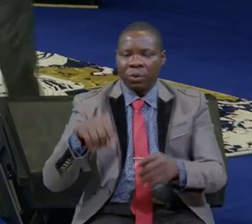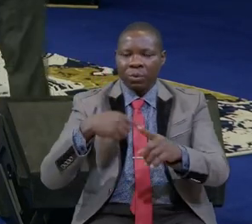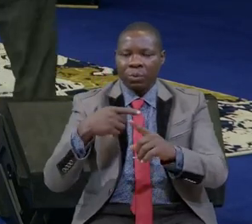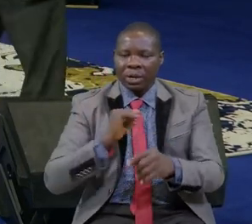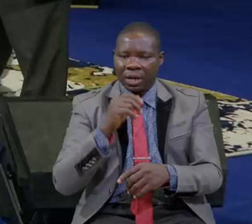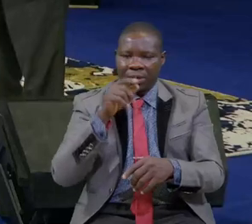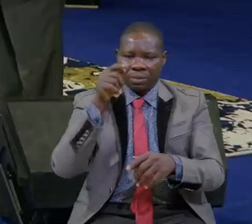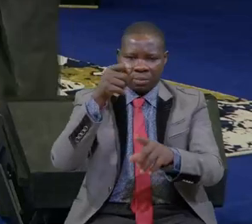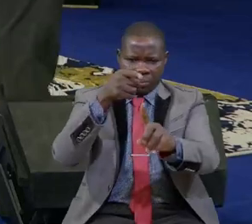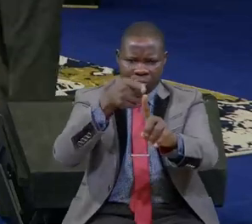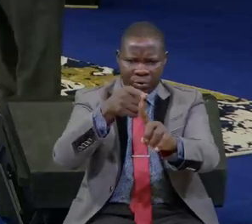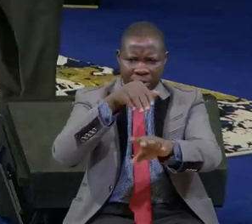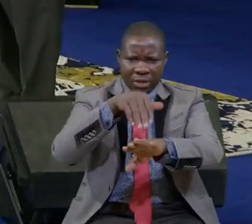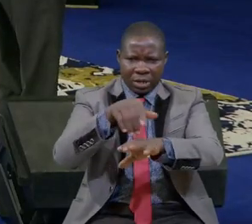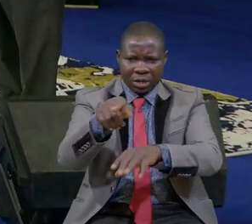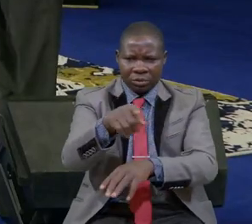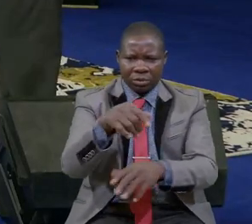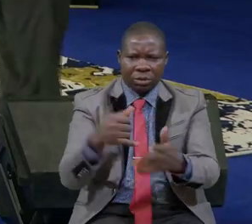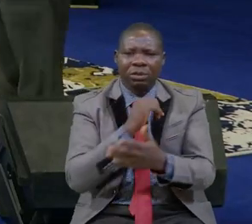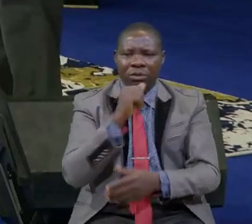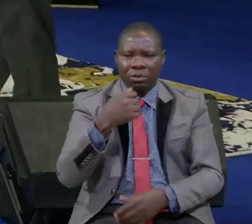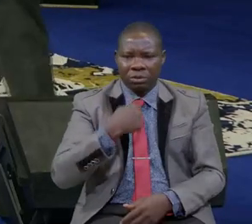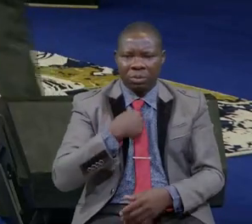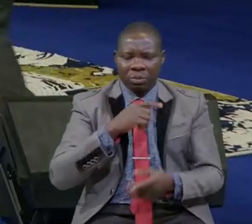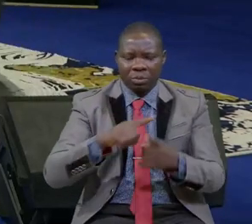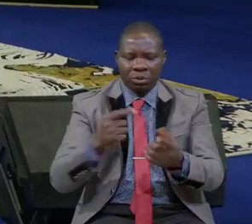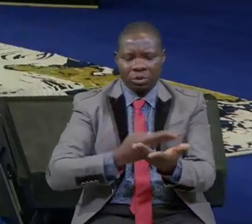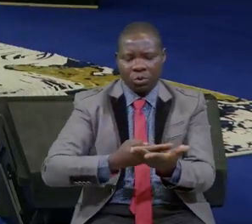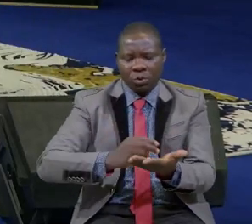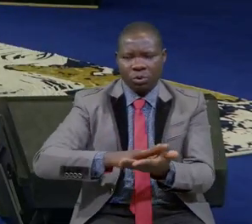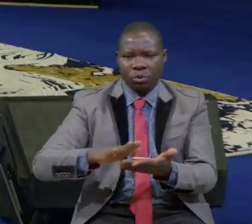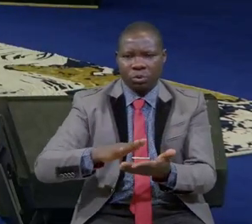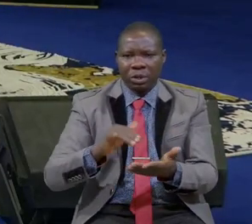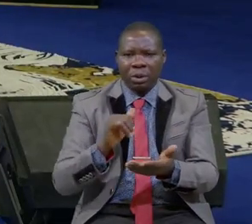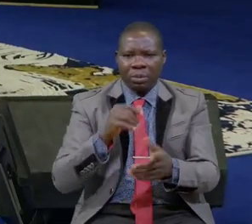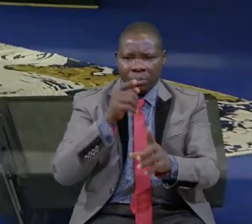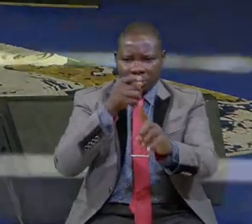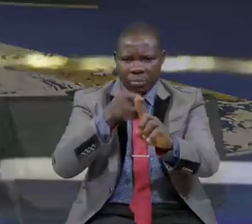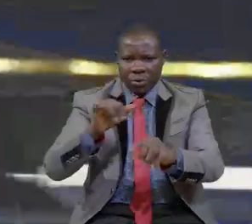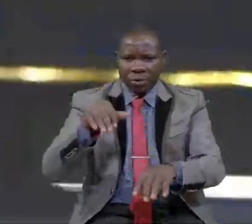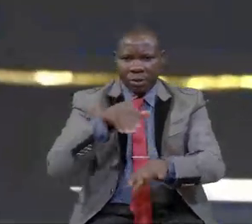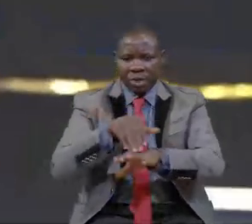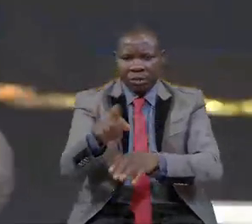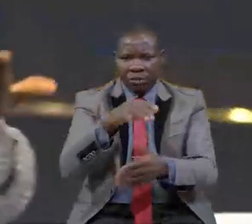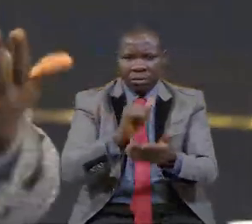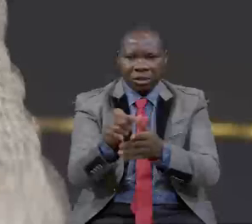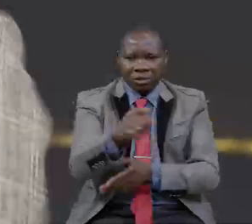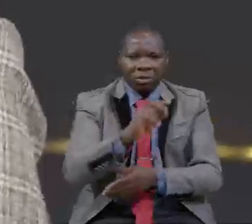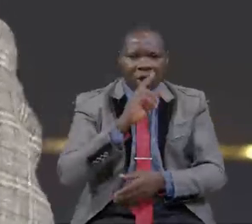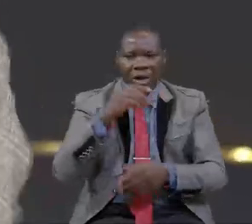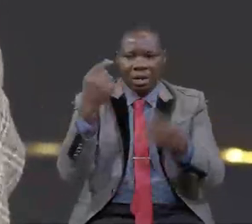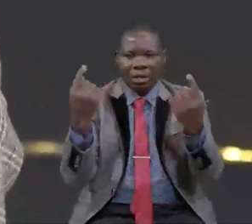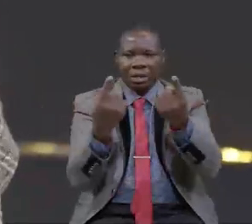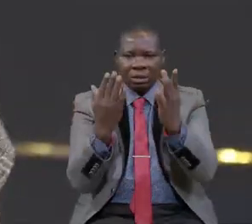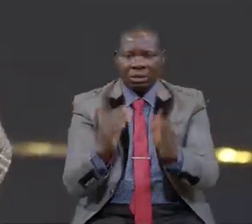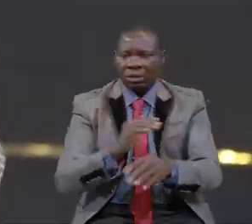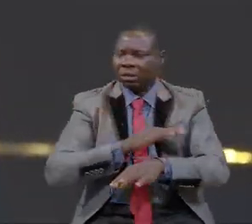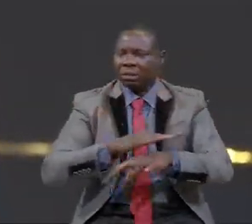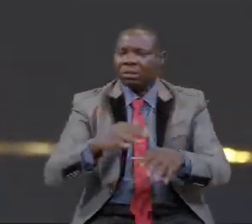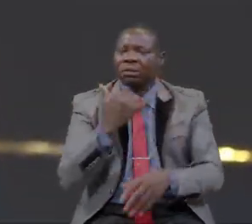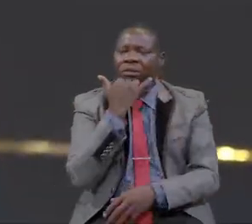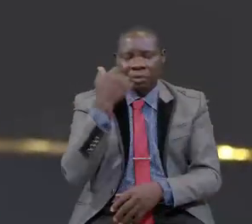me, it's the Holy Ghost pointing at you that you are a sinner. No offense, all have sinned